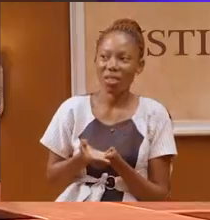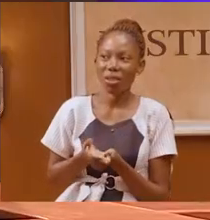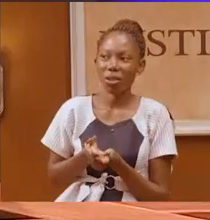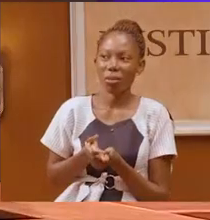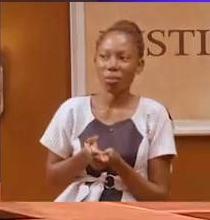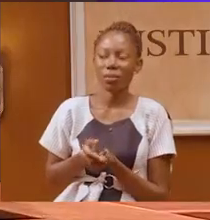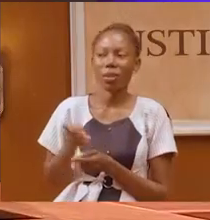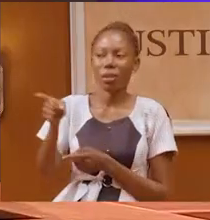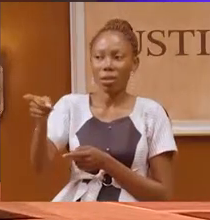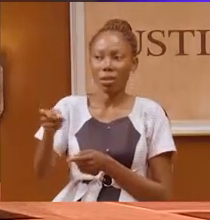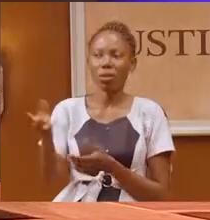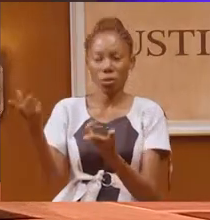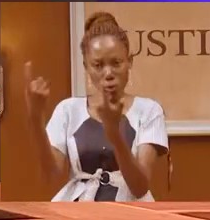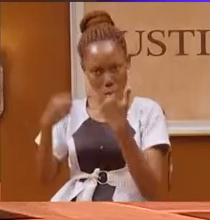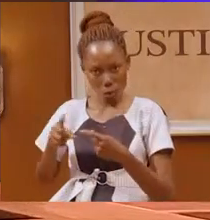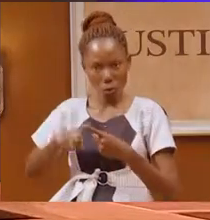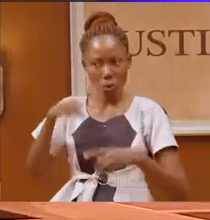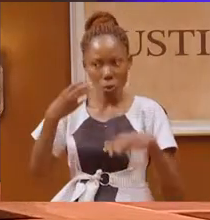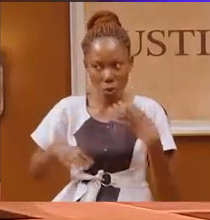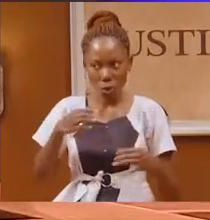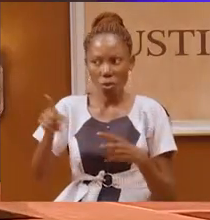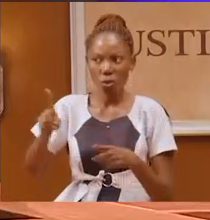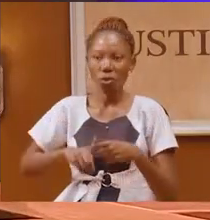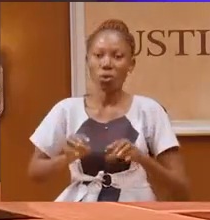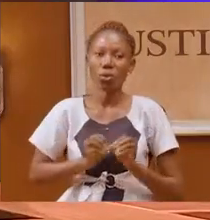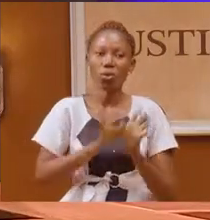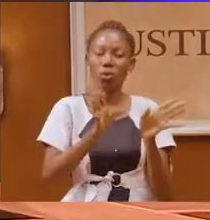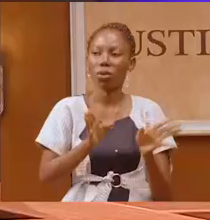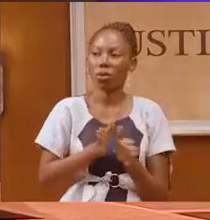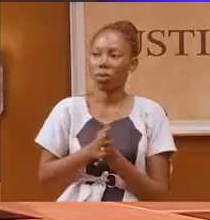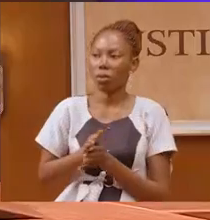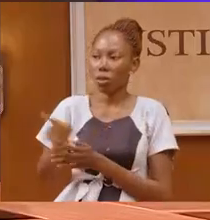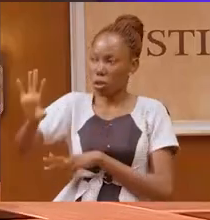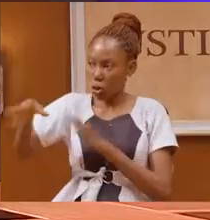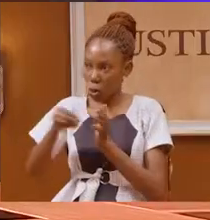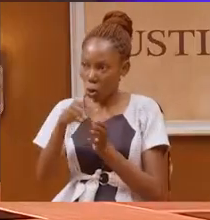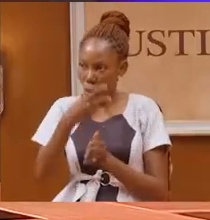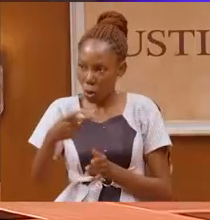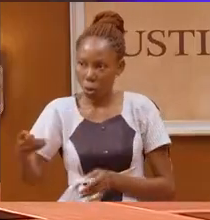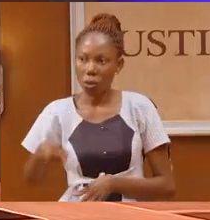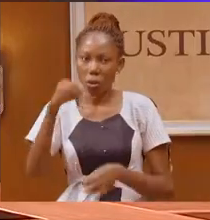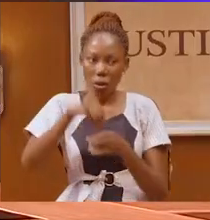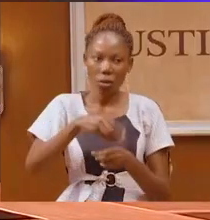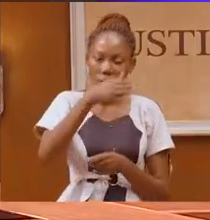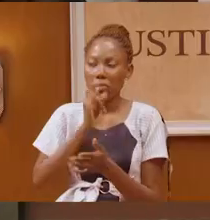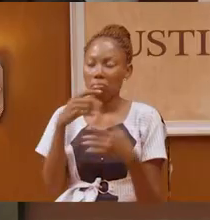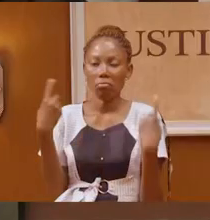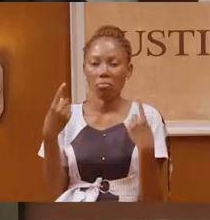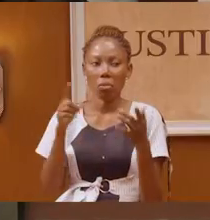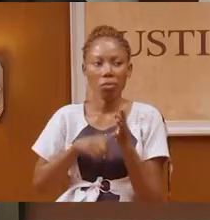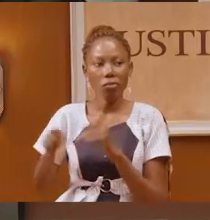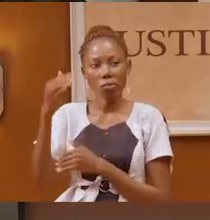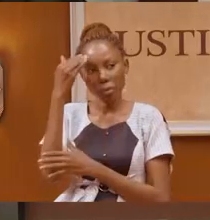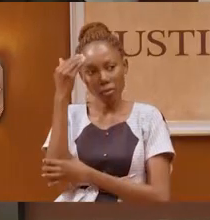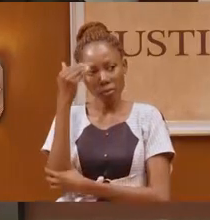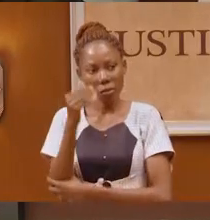coming to this, that I want to come to court so that I want to make my claim. Because though my property is, I need it. I know I need it now because I know I can get it.